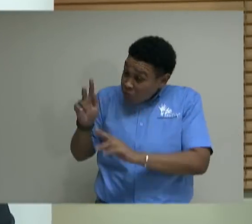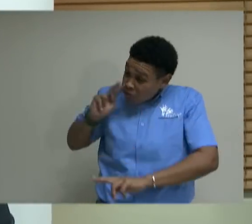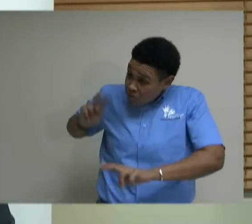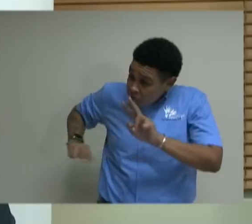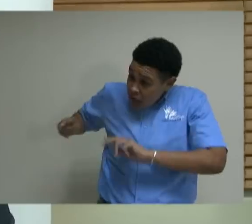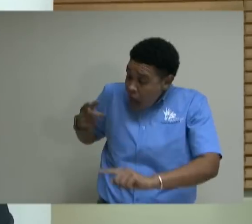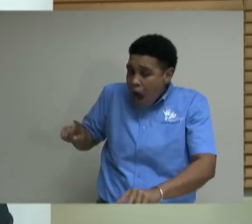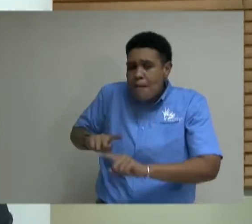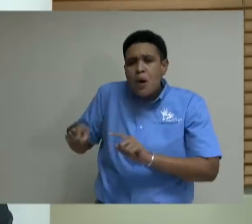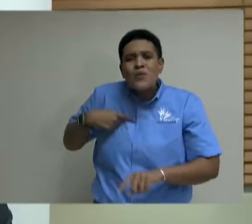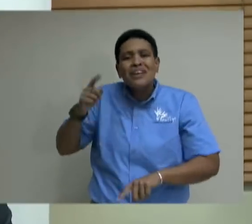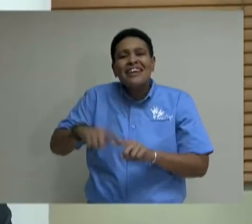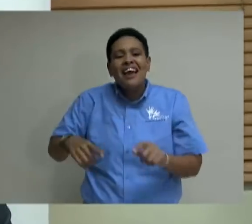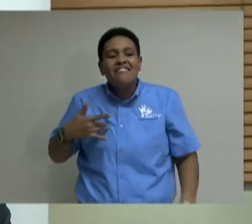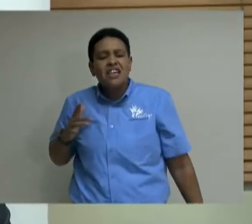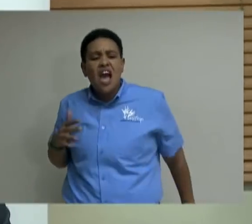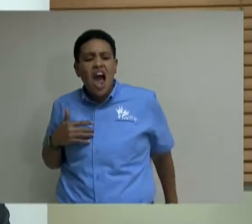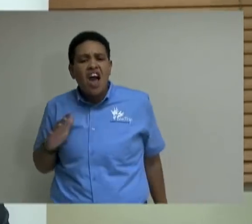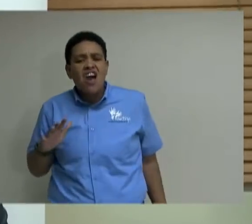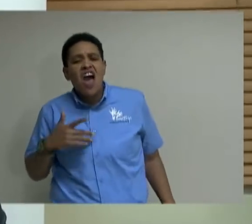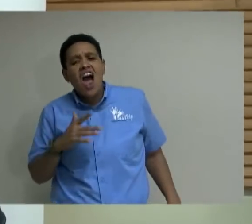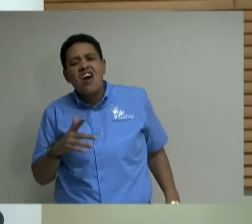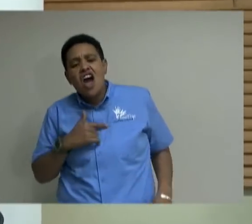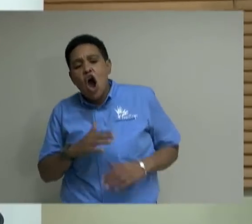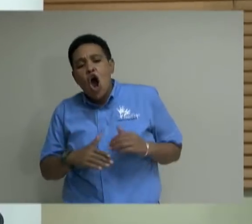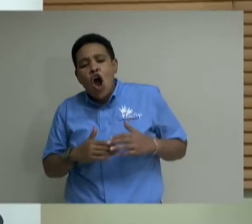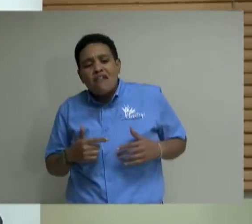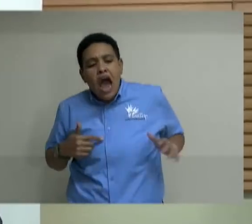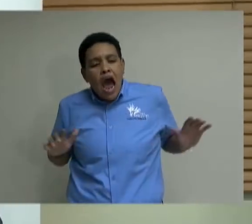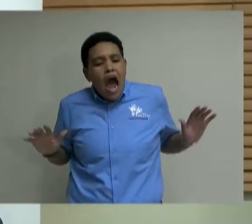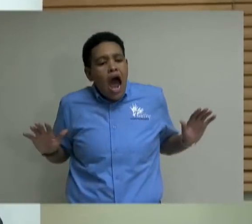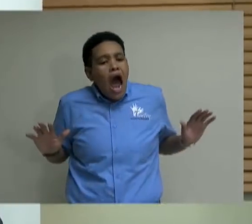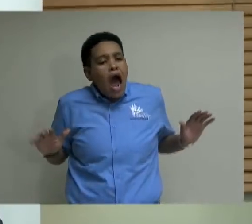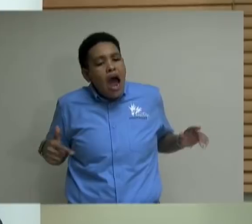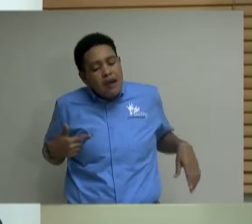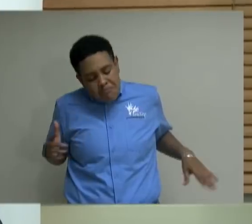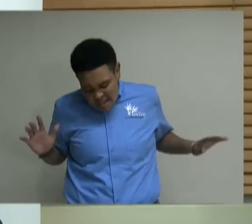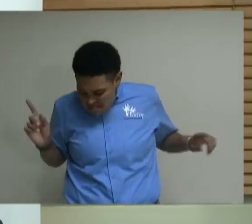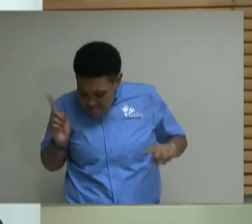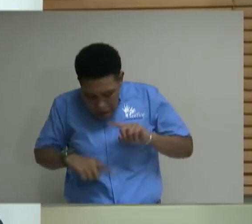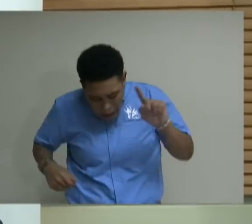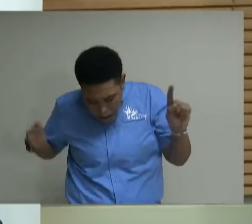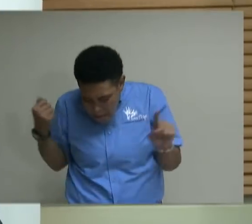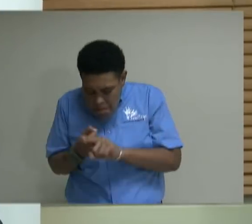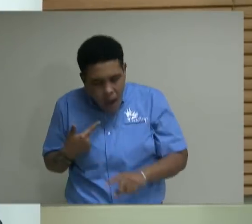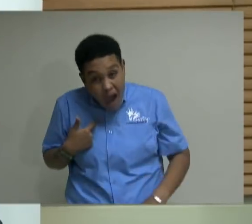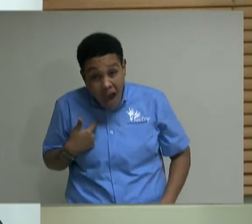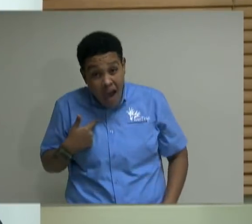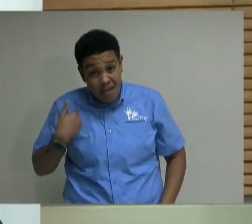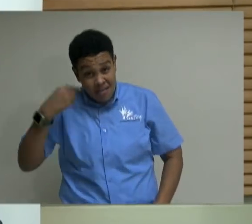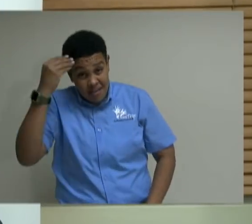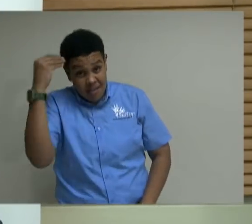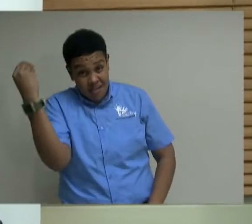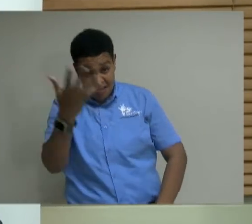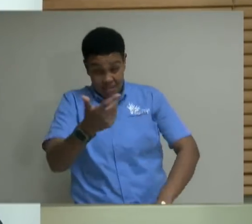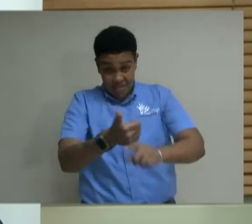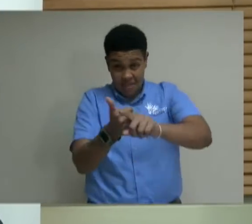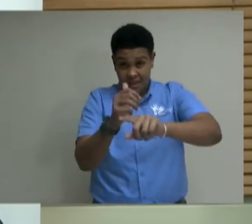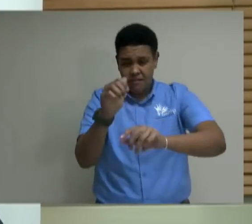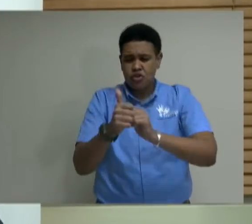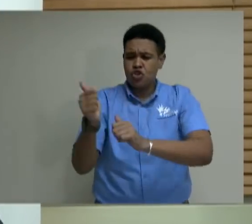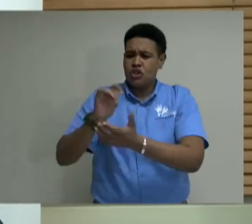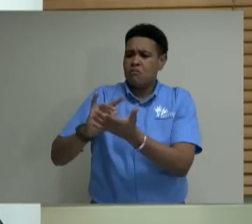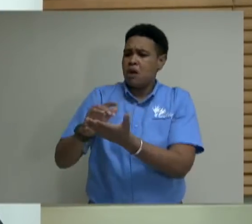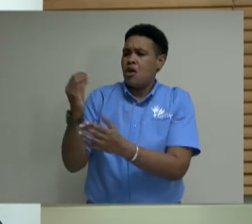cannot afford to be complacent. And at some point, I'm going to want the CMO to comment on what is